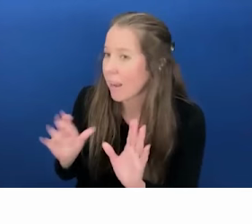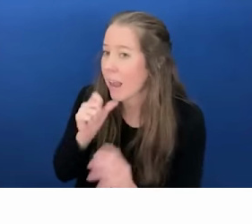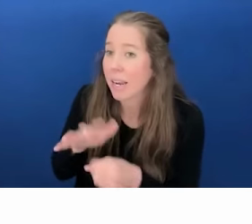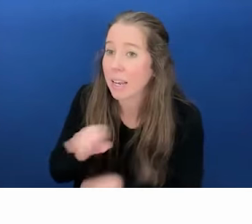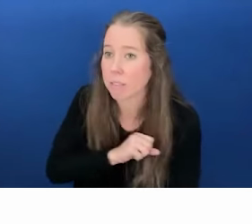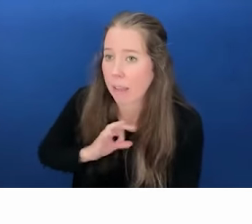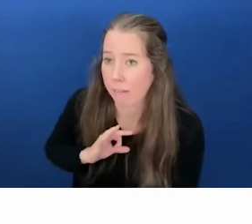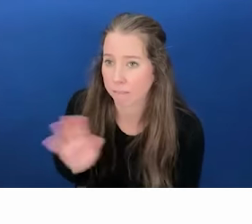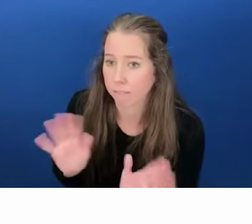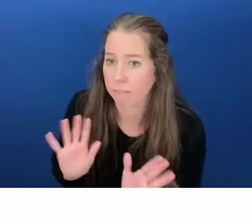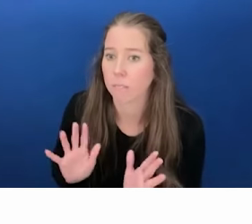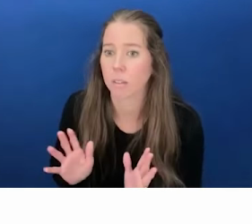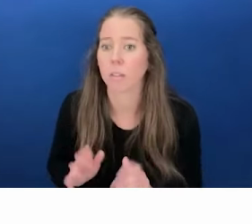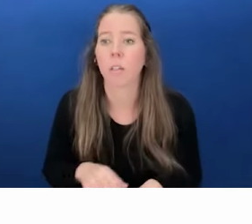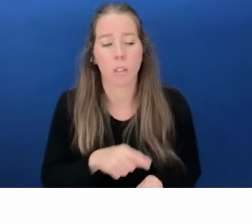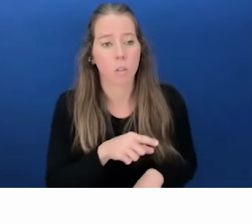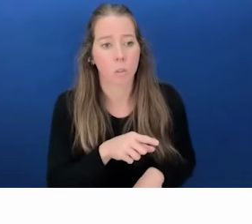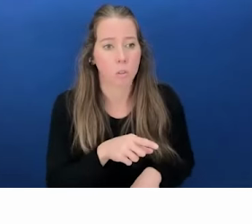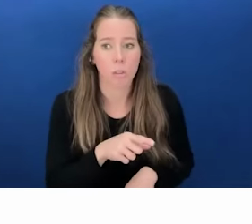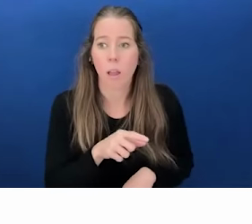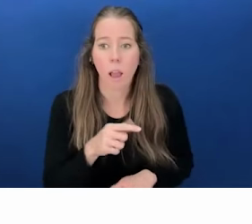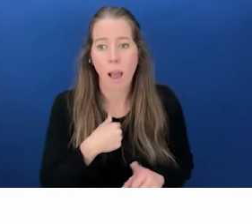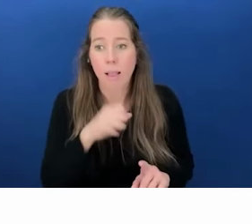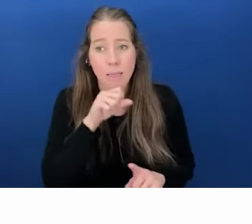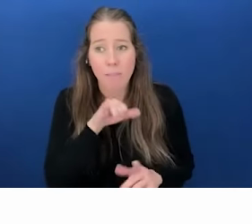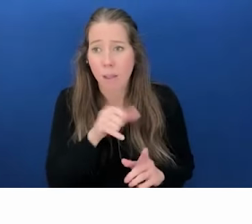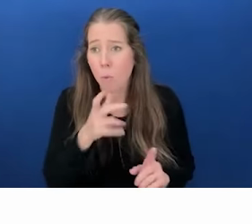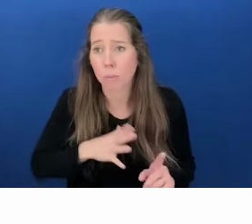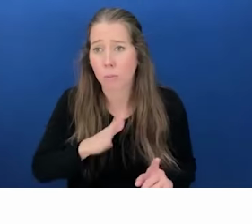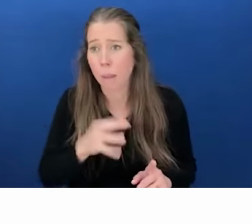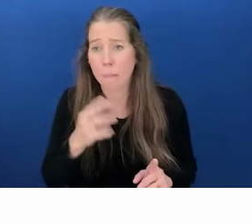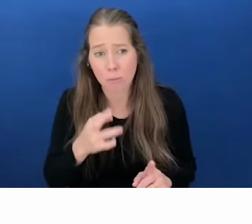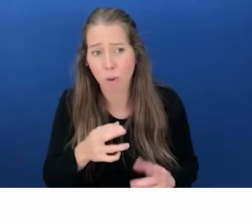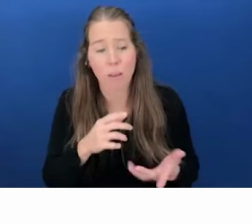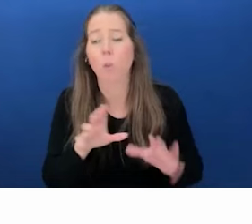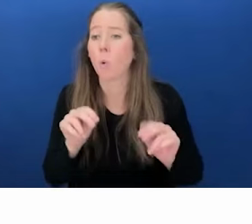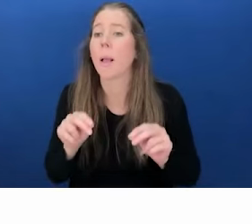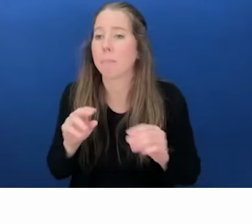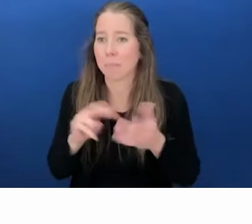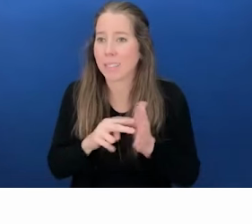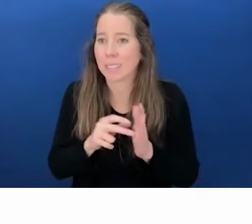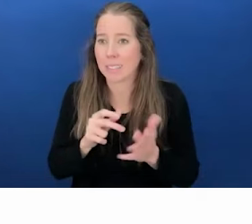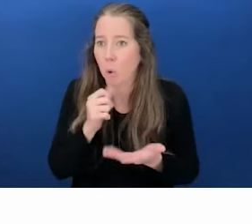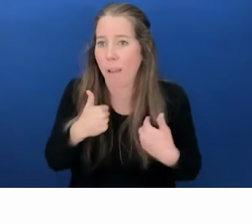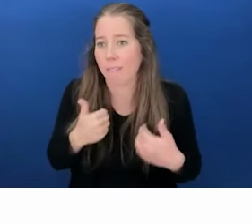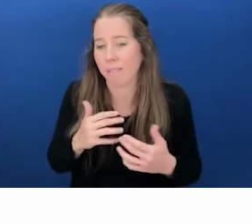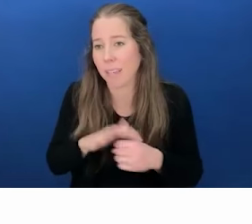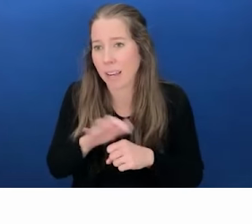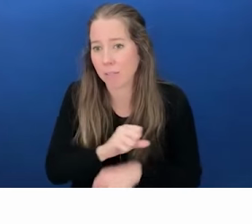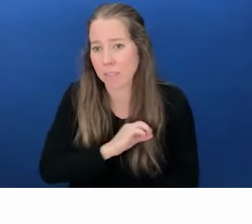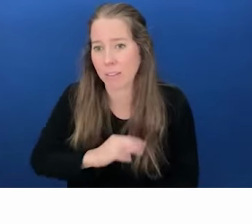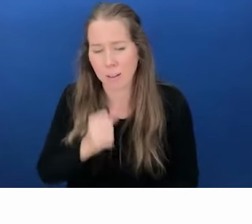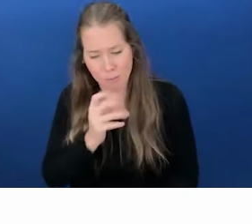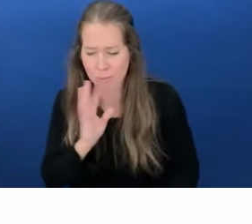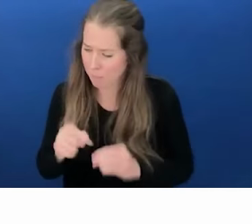very good at their She's job. like, They I are love over Raina. capacity. She's my best friend. Yeah. Don't go there. No, they're over capacity. So Don't talk about